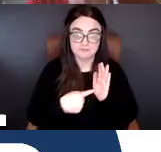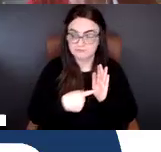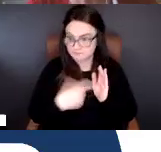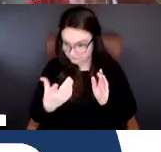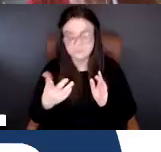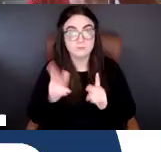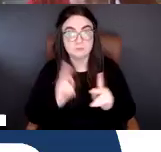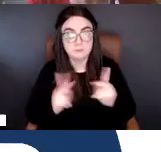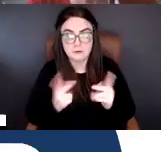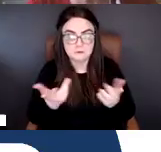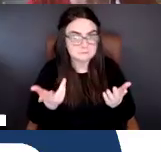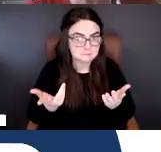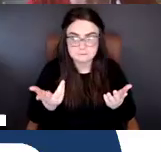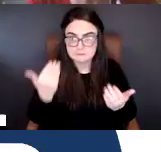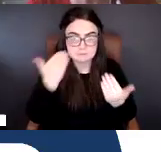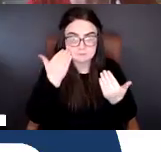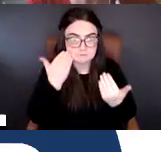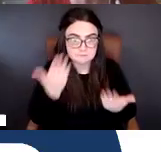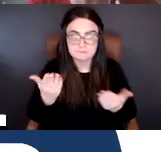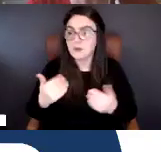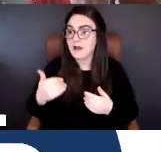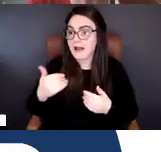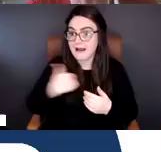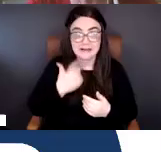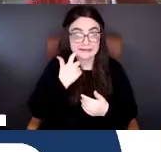behavior because they're suffering from an addiction.